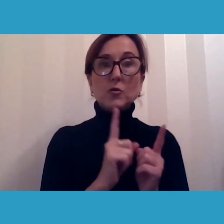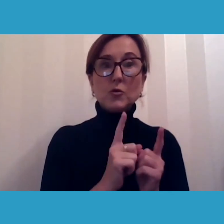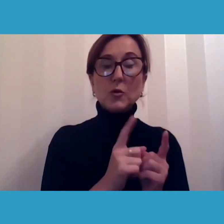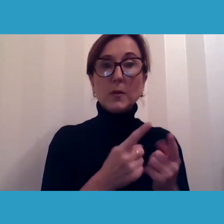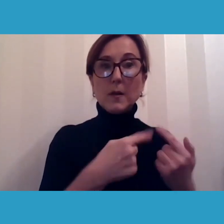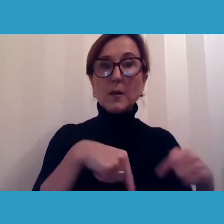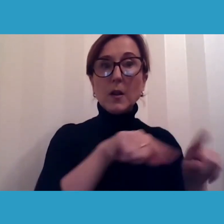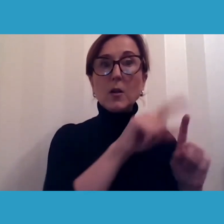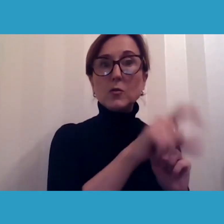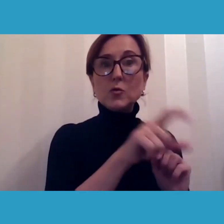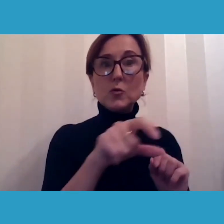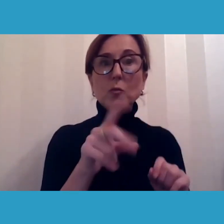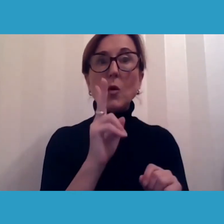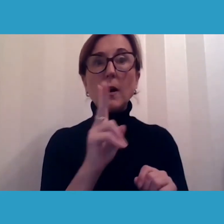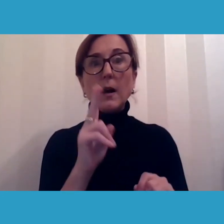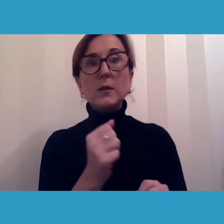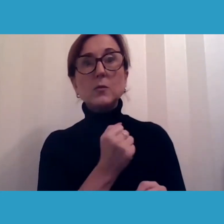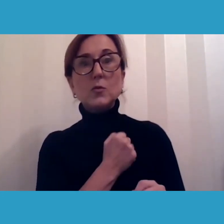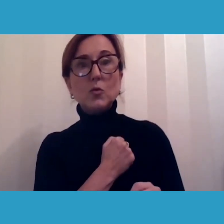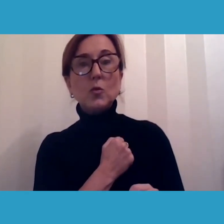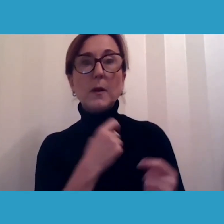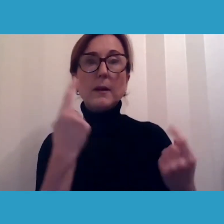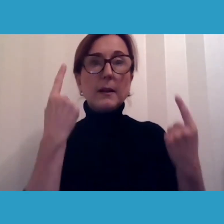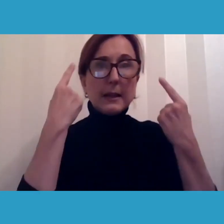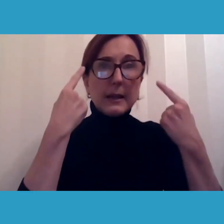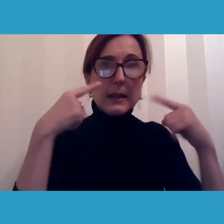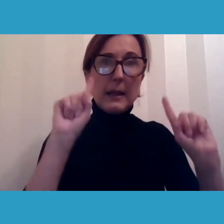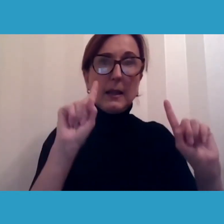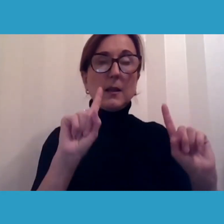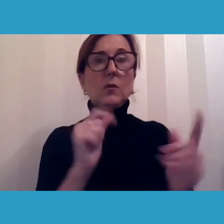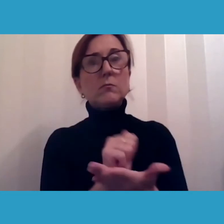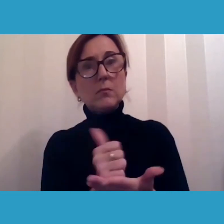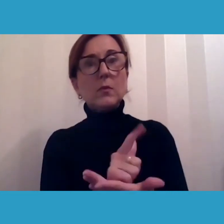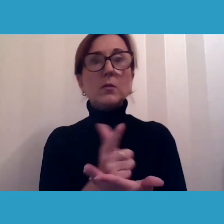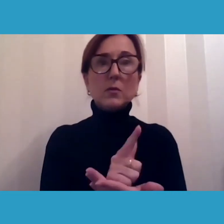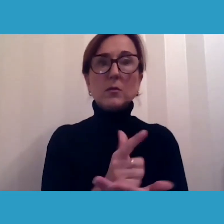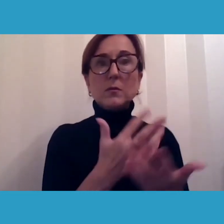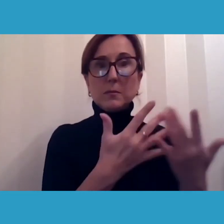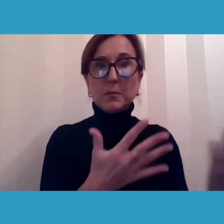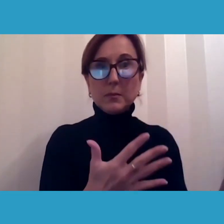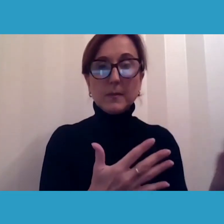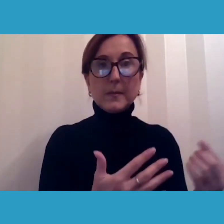So if our ordinary population does not trust our legal